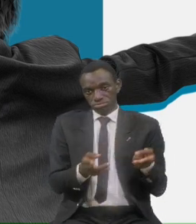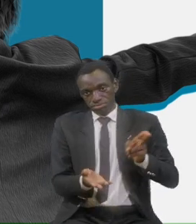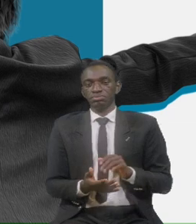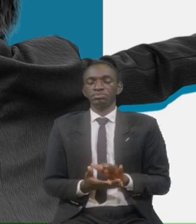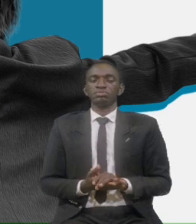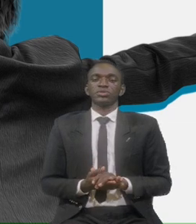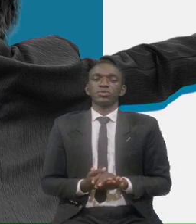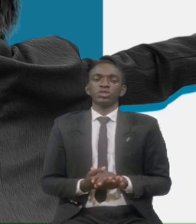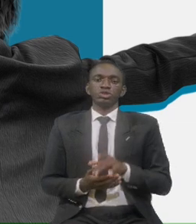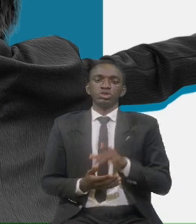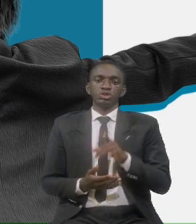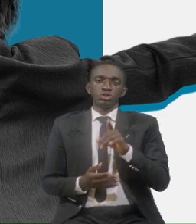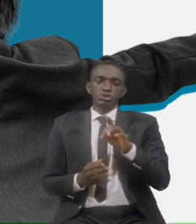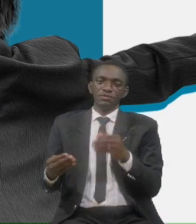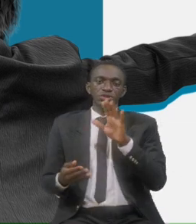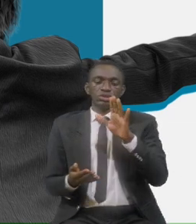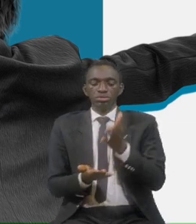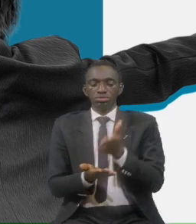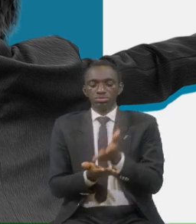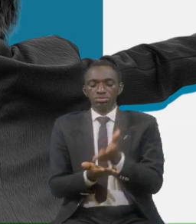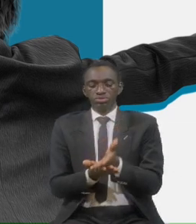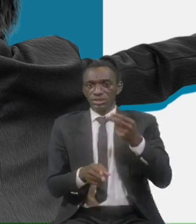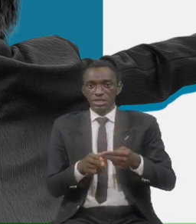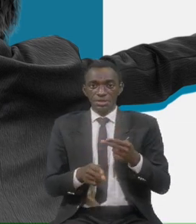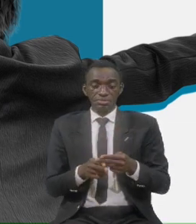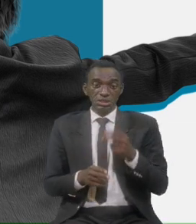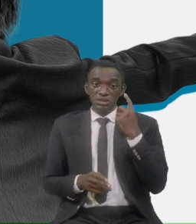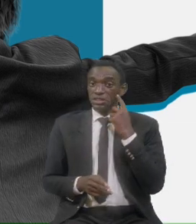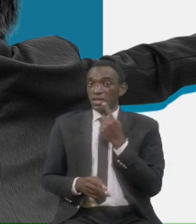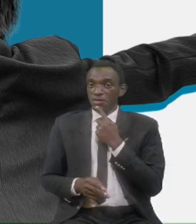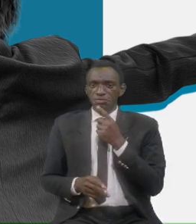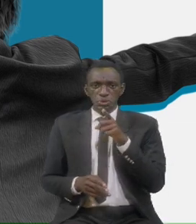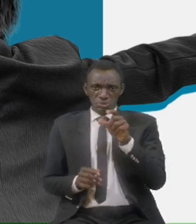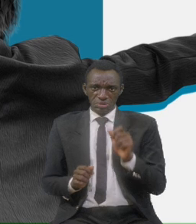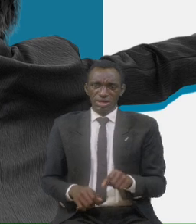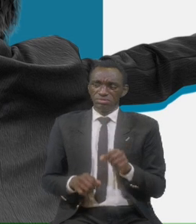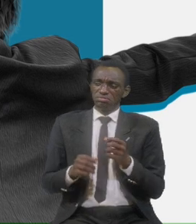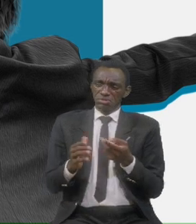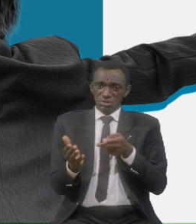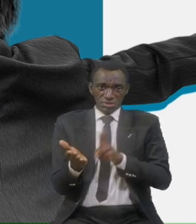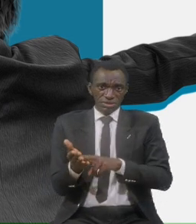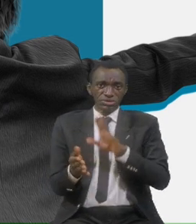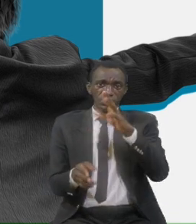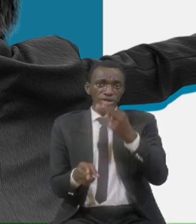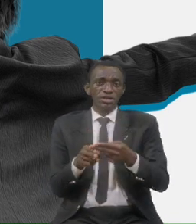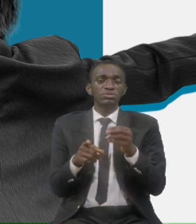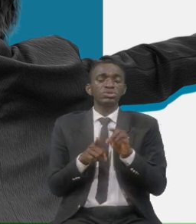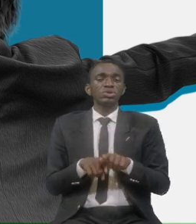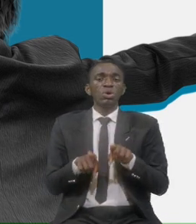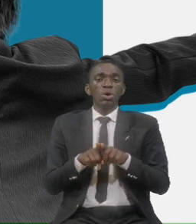correct name. Give them all other information that would be